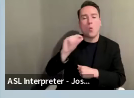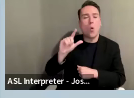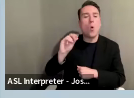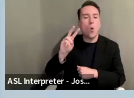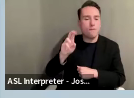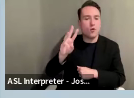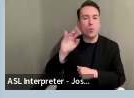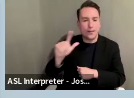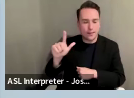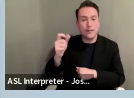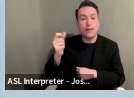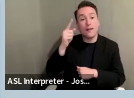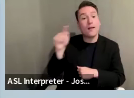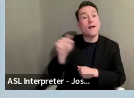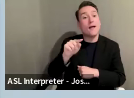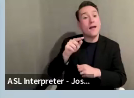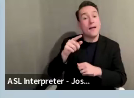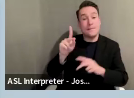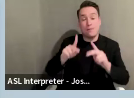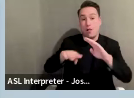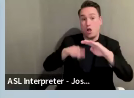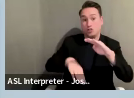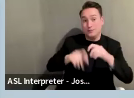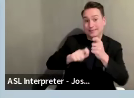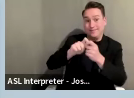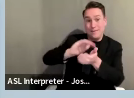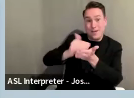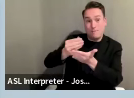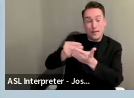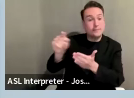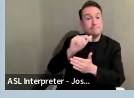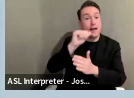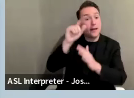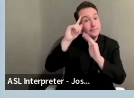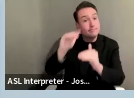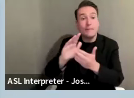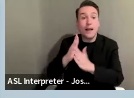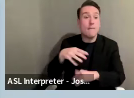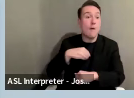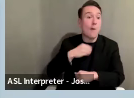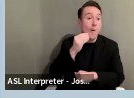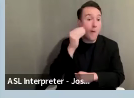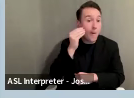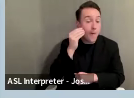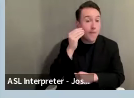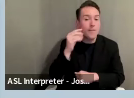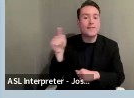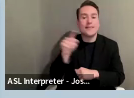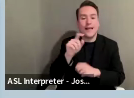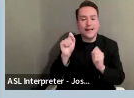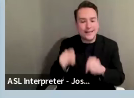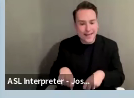$184,500 and who do not anticipate being homeowners, they can distribute the contents of the